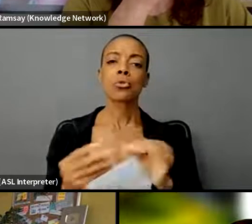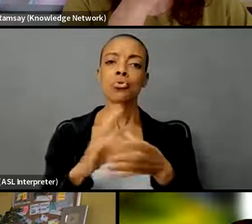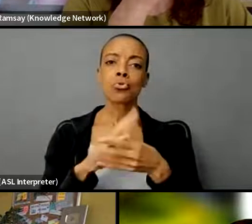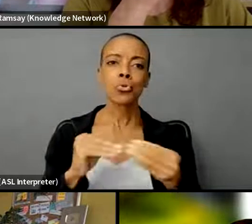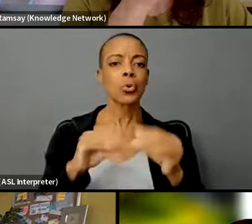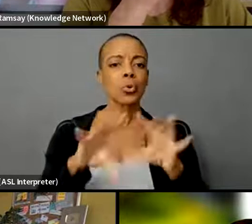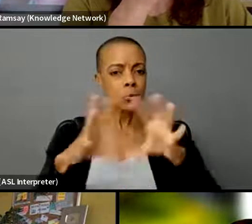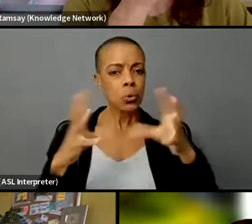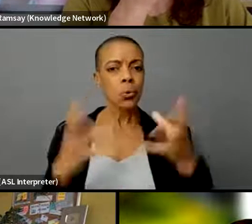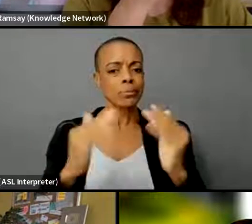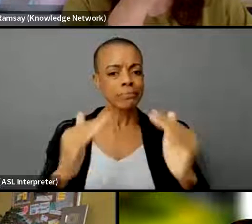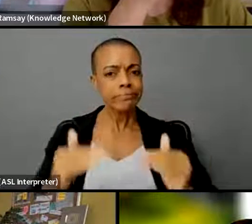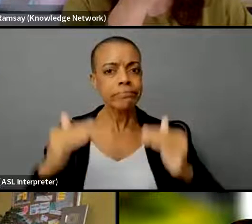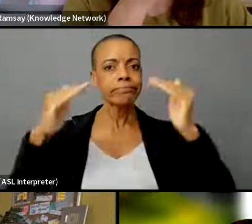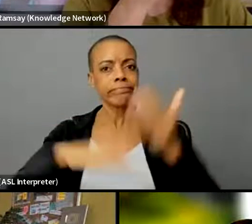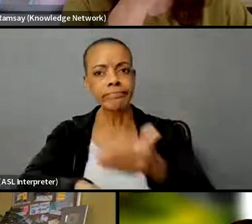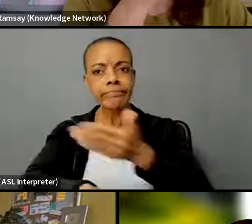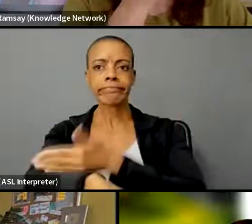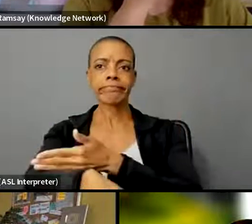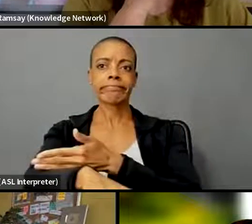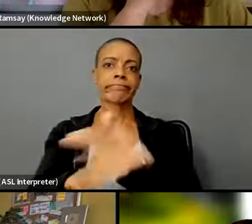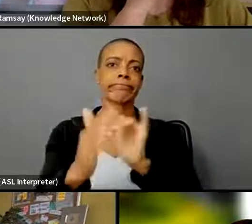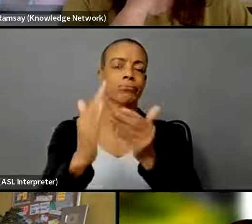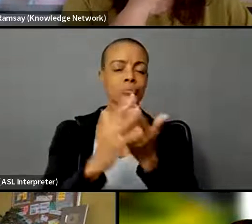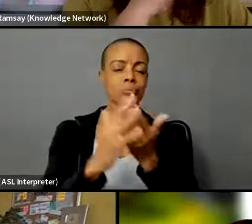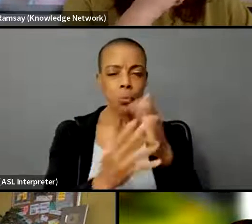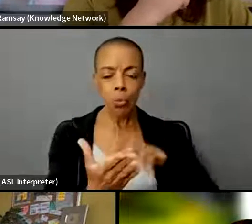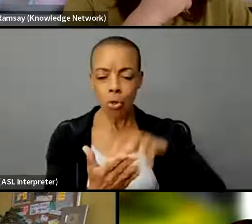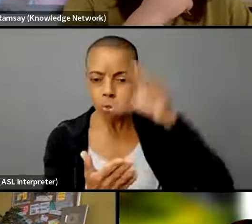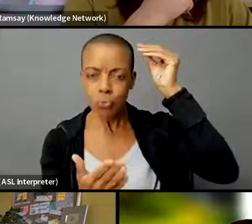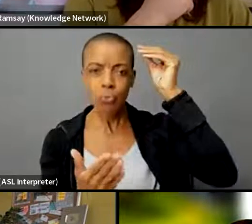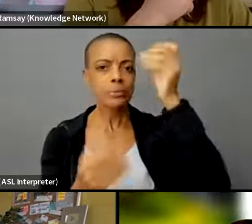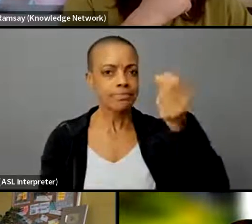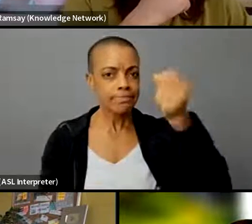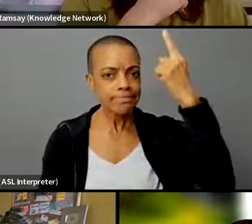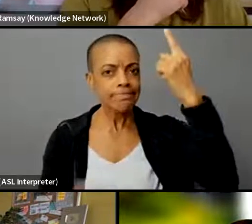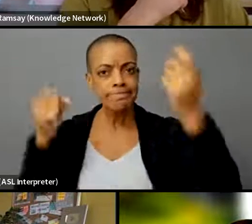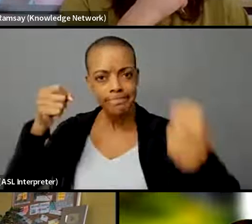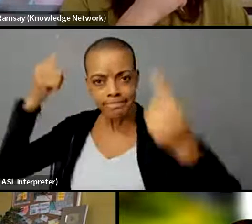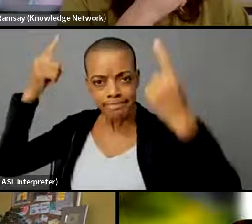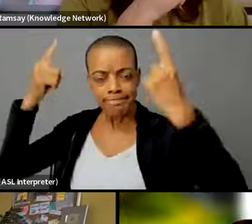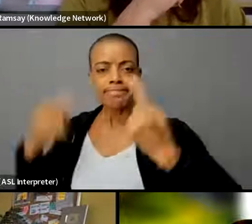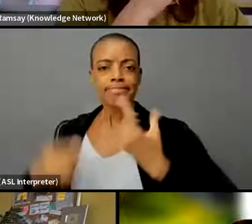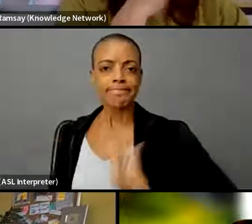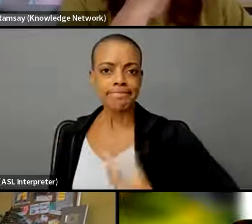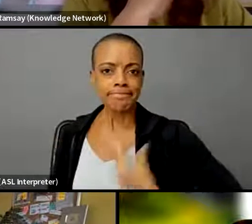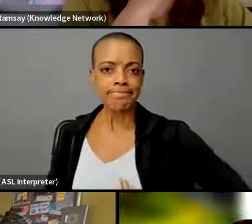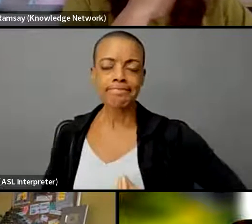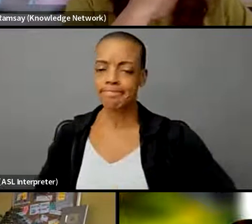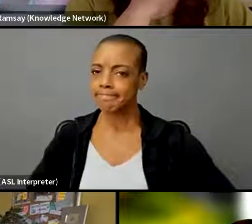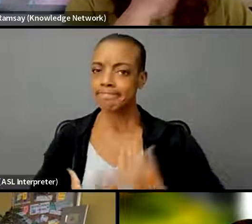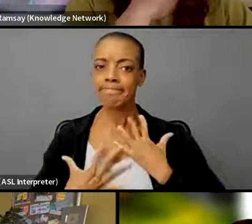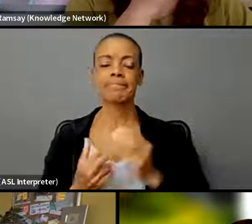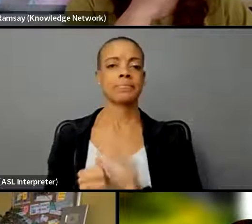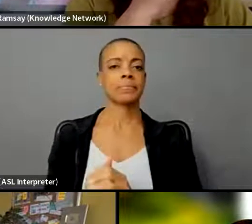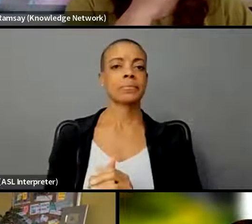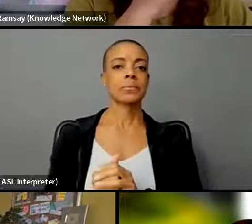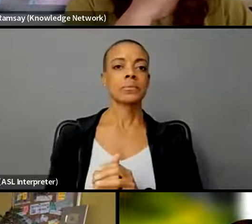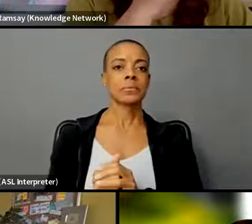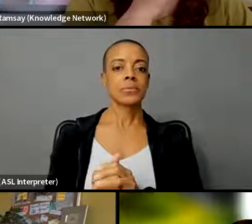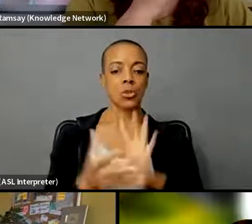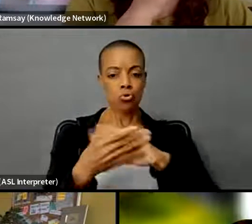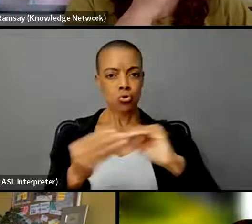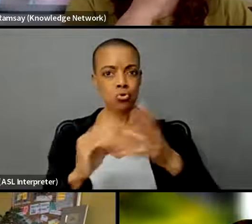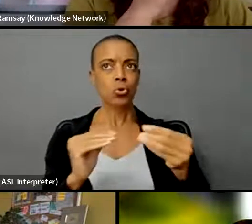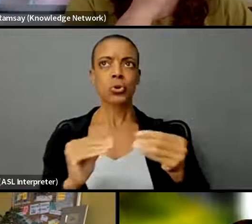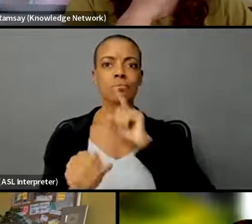better place through learning, understanding, empathy, and inspiration. We're looking for evergreen story arcs so they're relevant in years to come